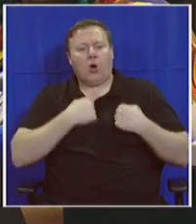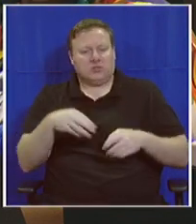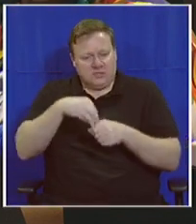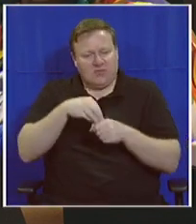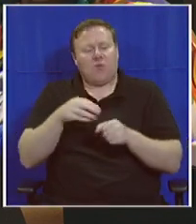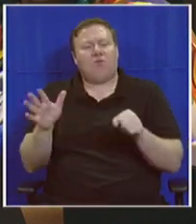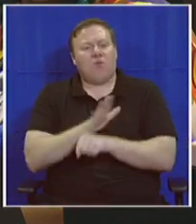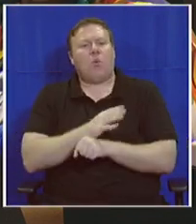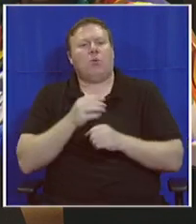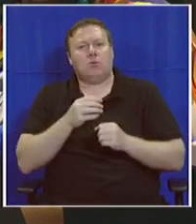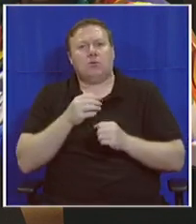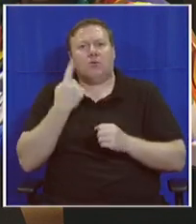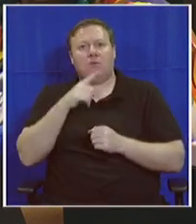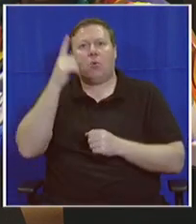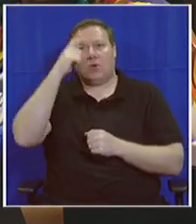Now,